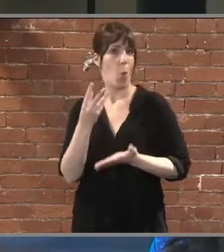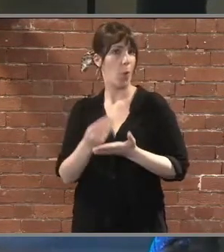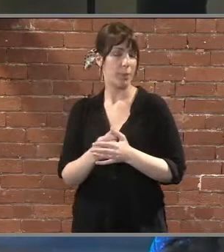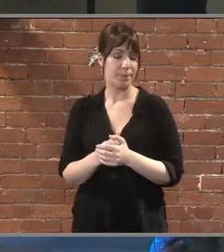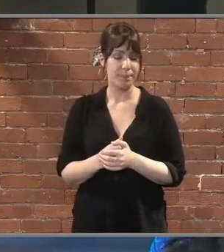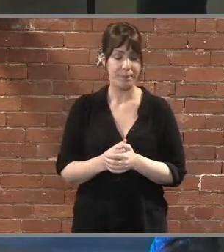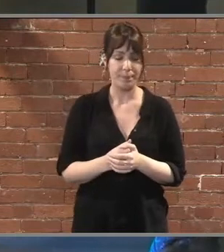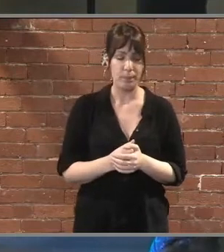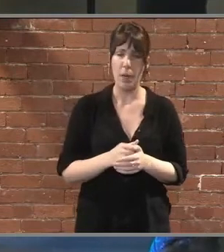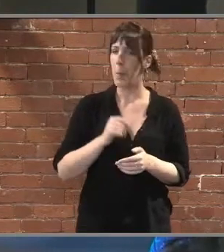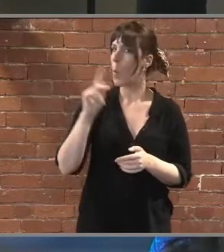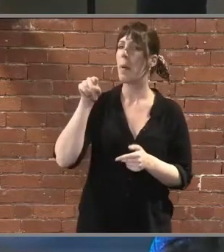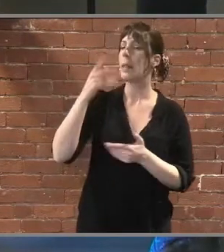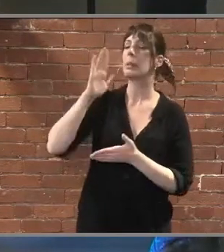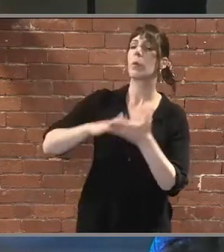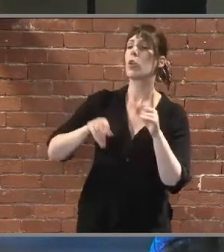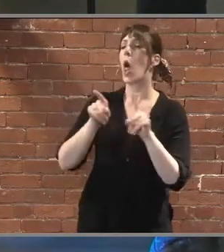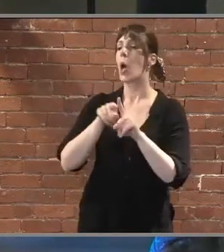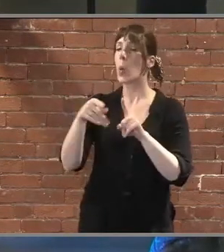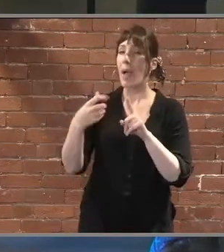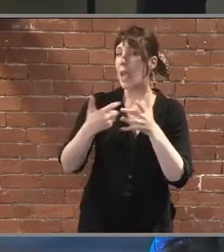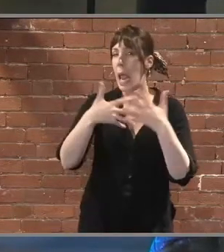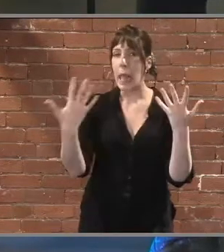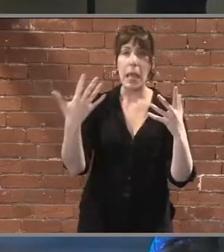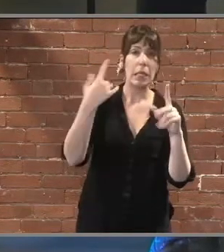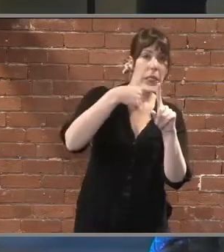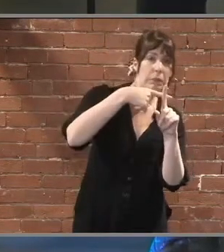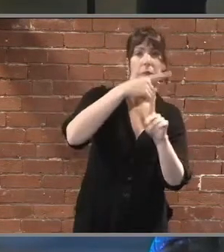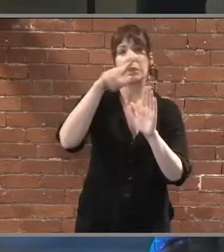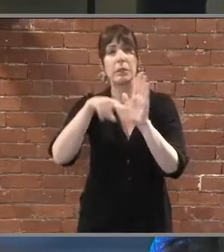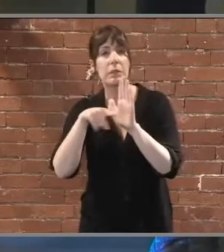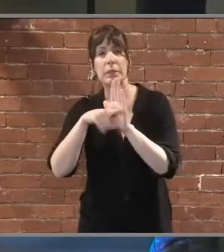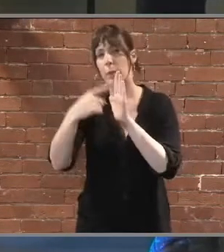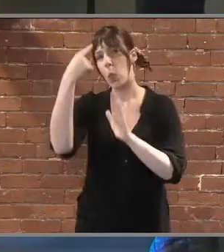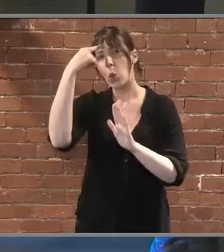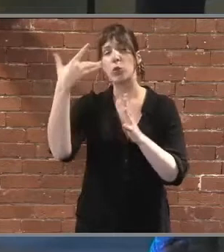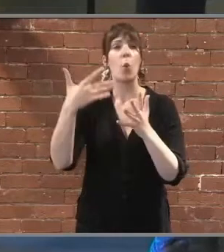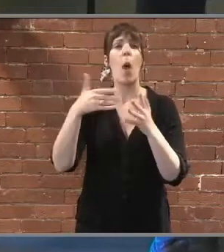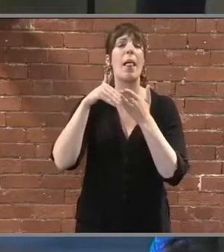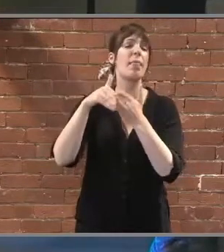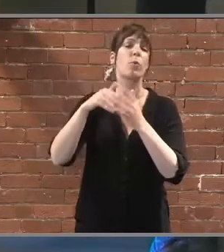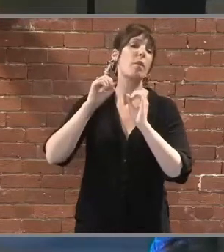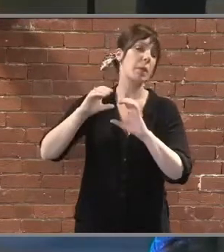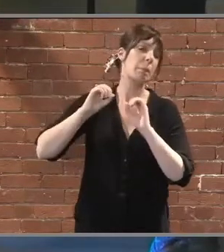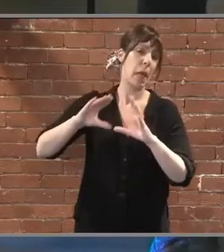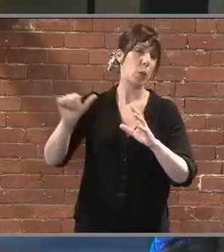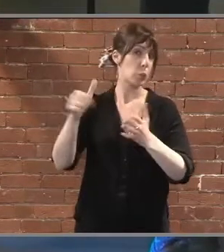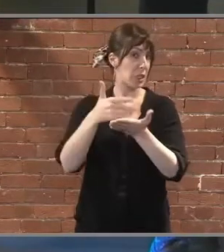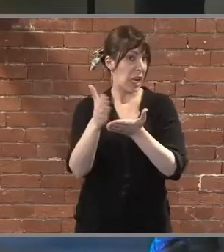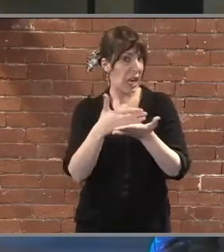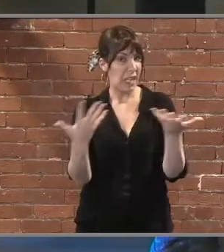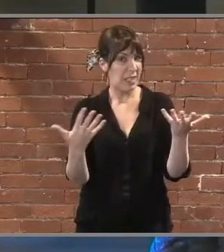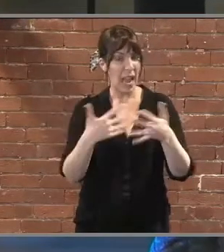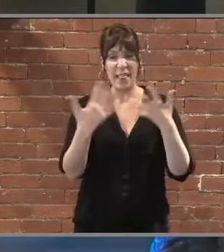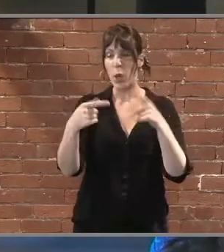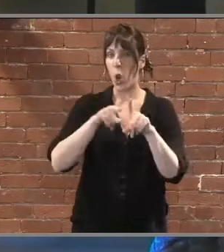any positive, negative, just constructive, or anything from the campaign that you want to share, or any learnings